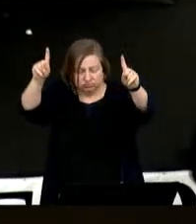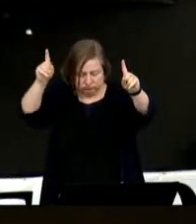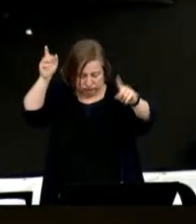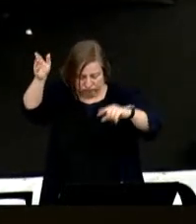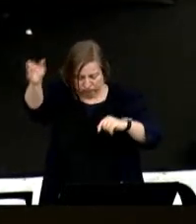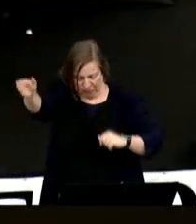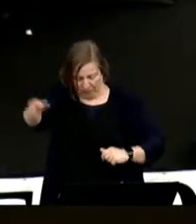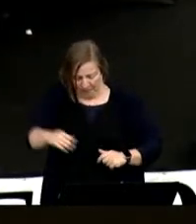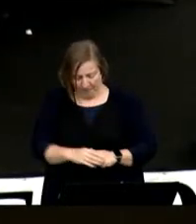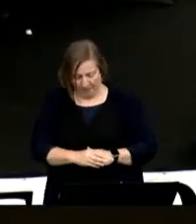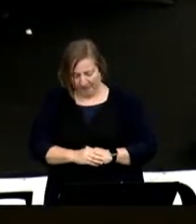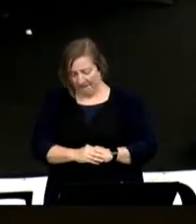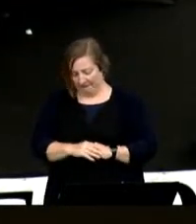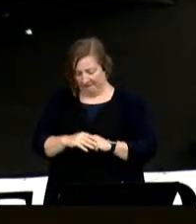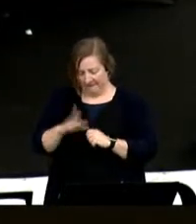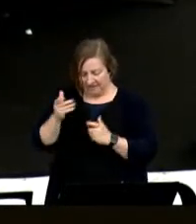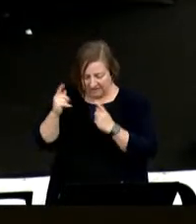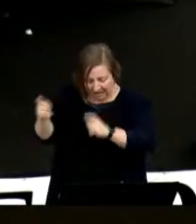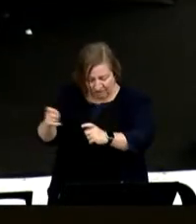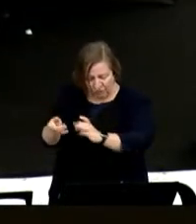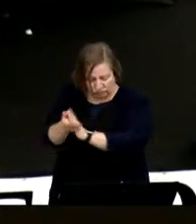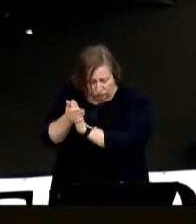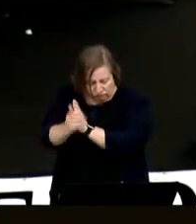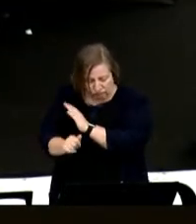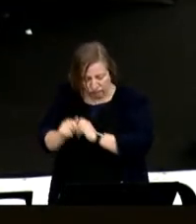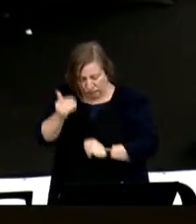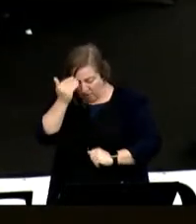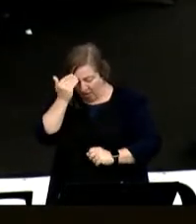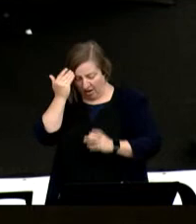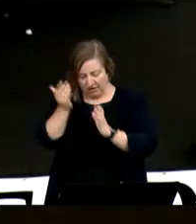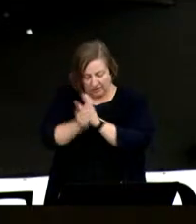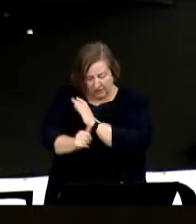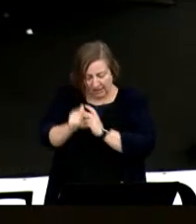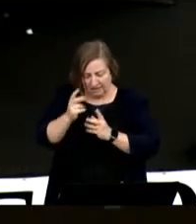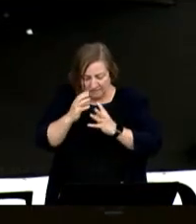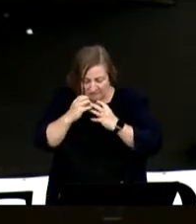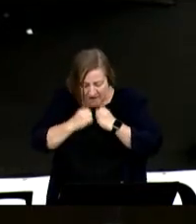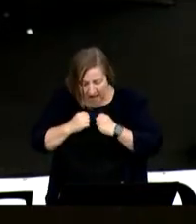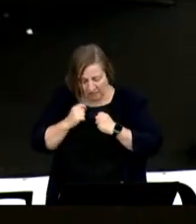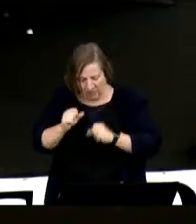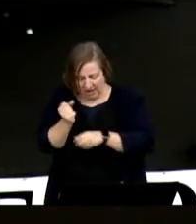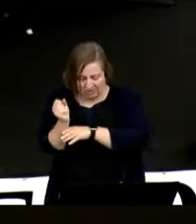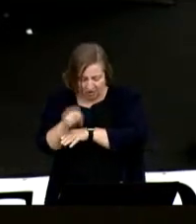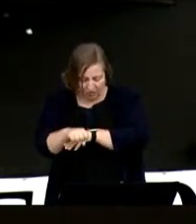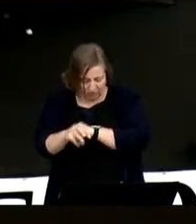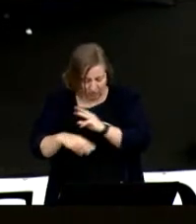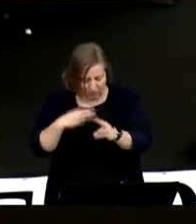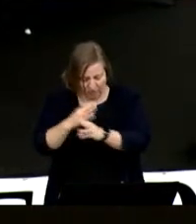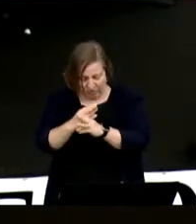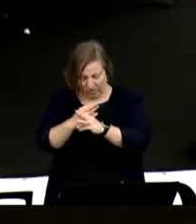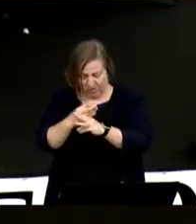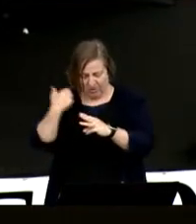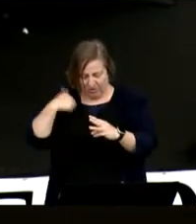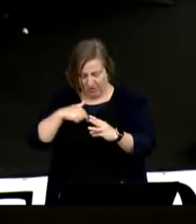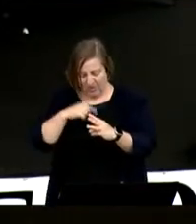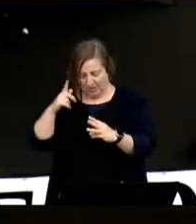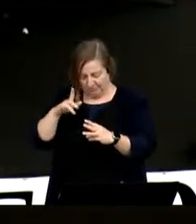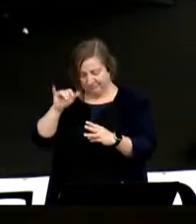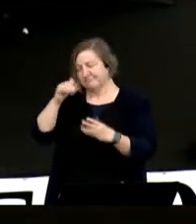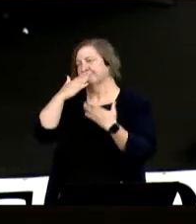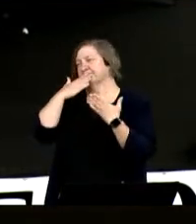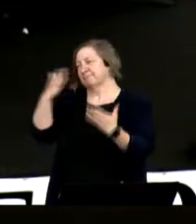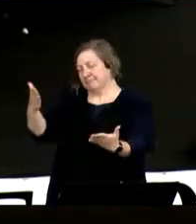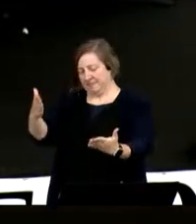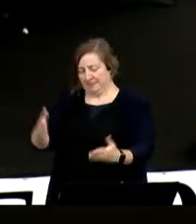stars. They have equipped you with the knowledge, the skills, the values to conquer the world, and for that, we are